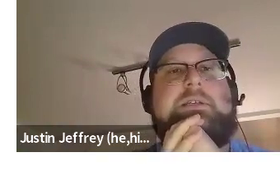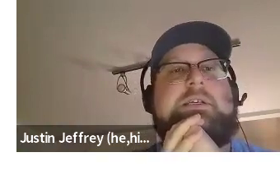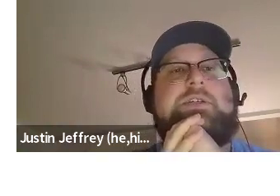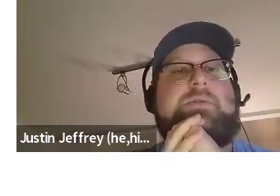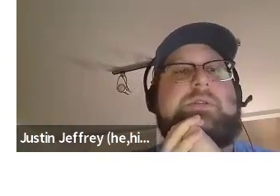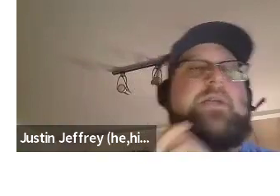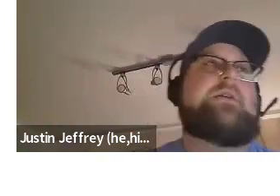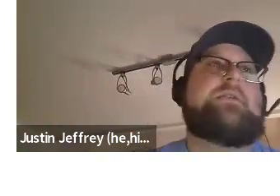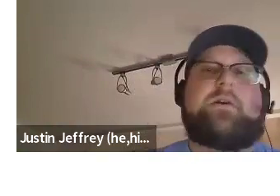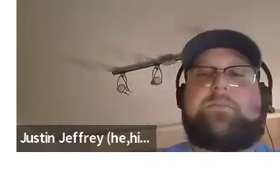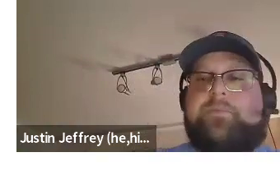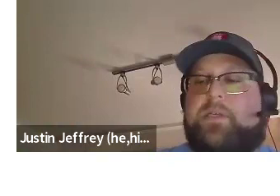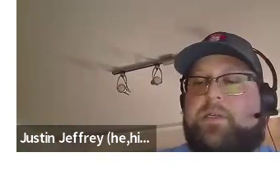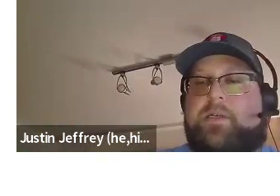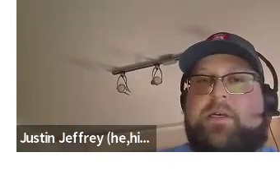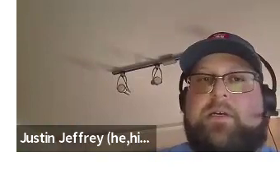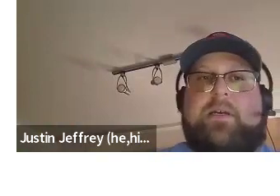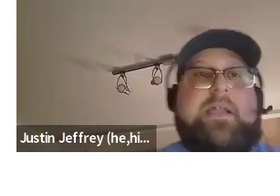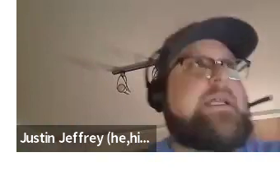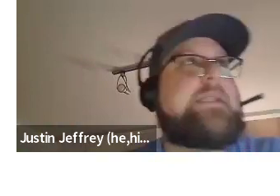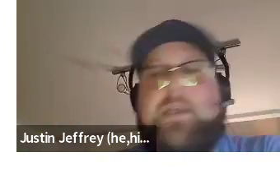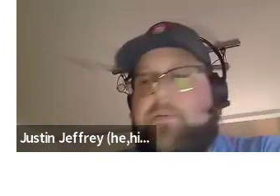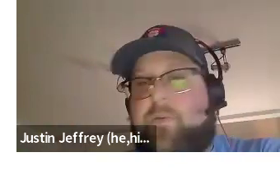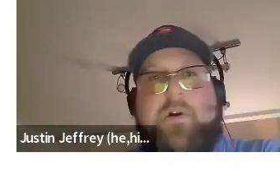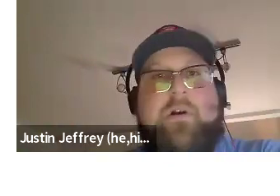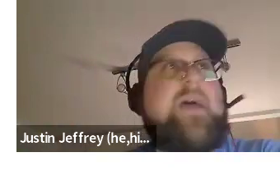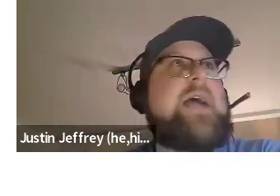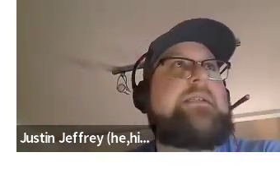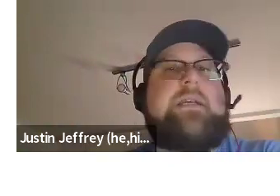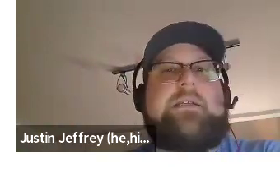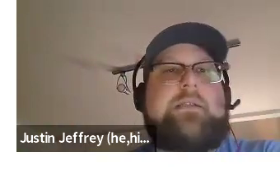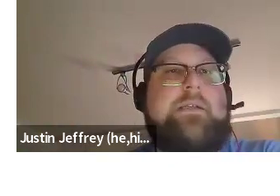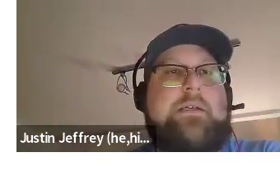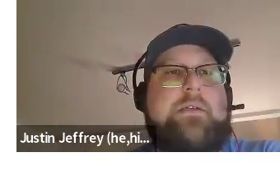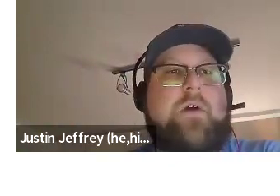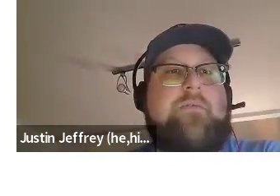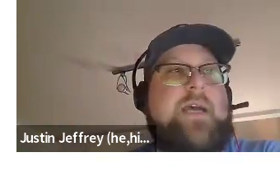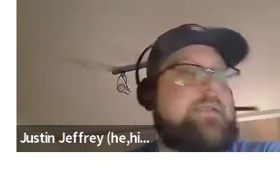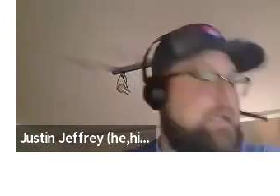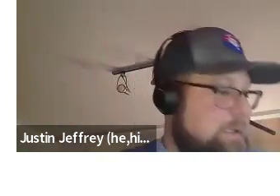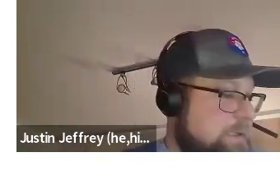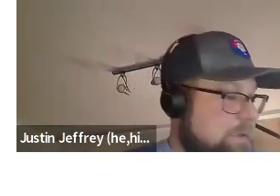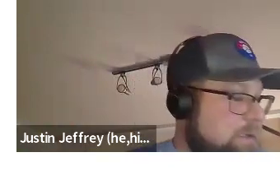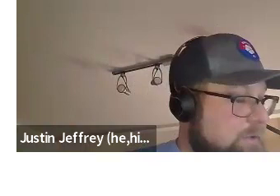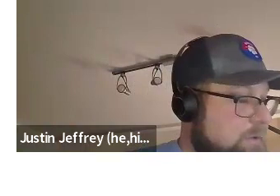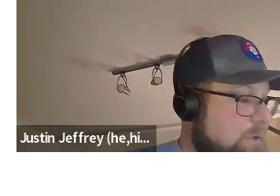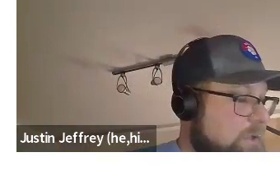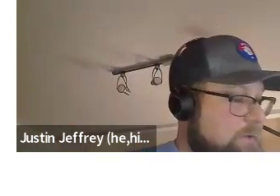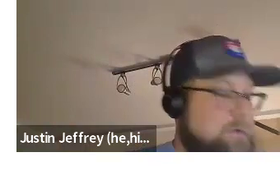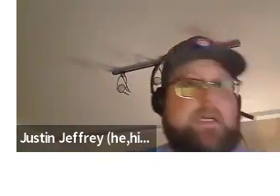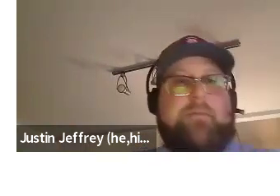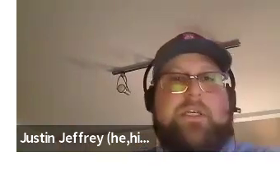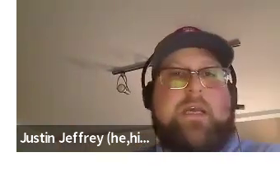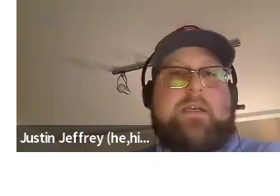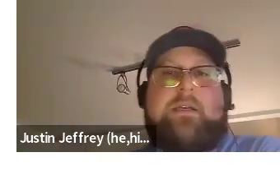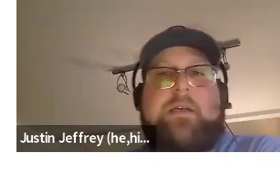these issues. So I think that's it for COVID vaccine. Just going to do a